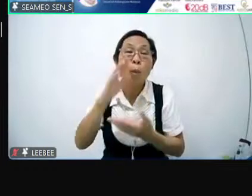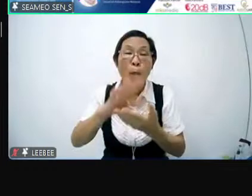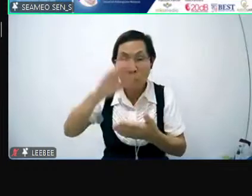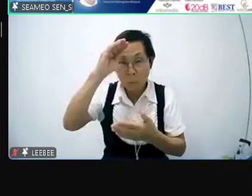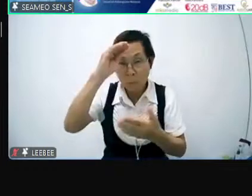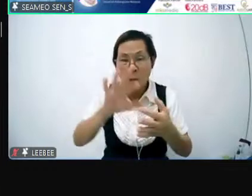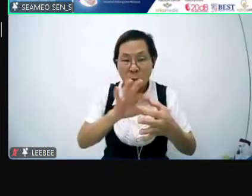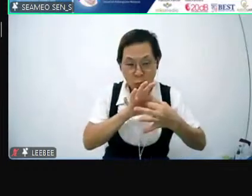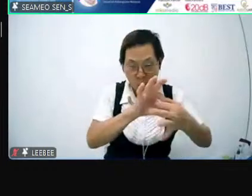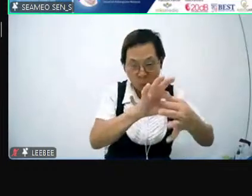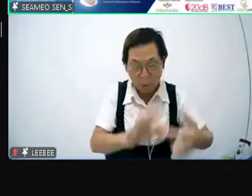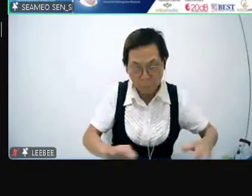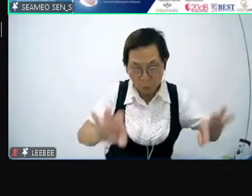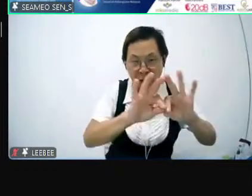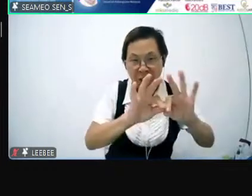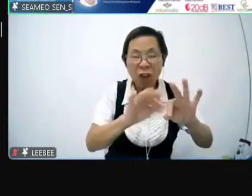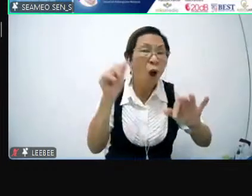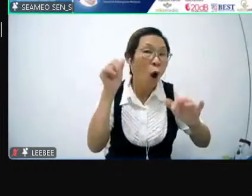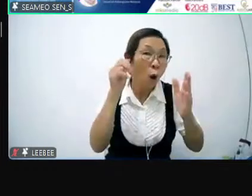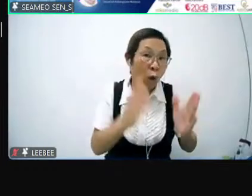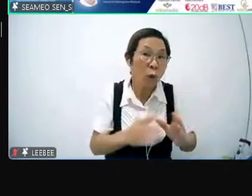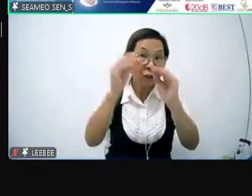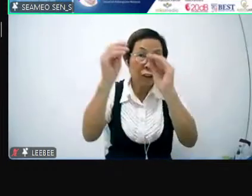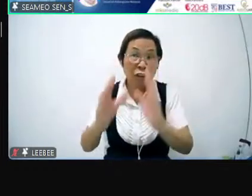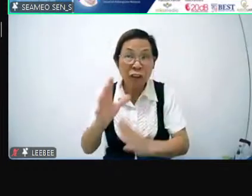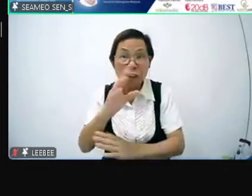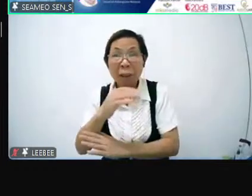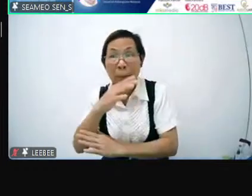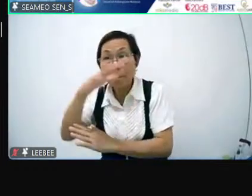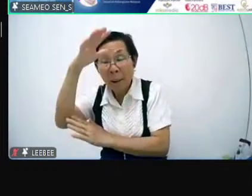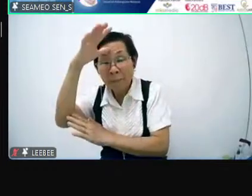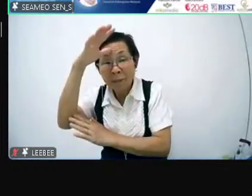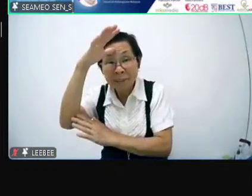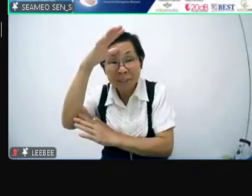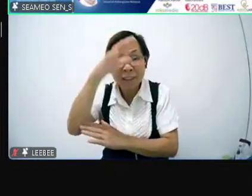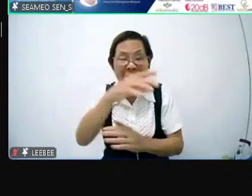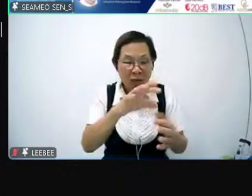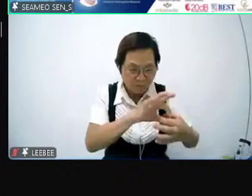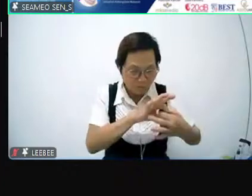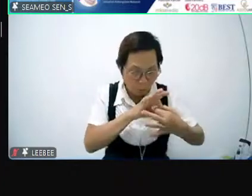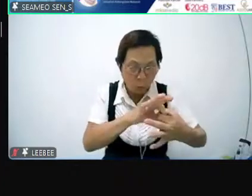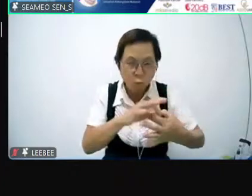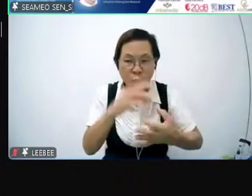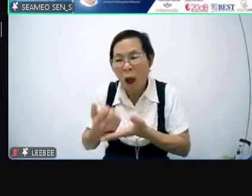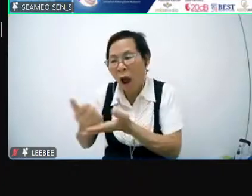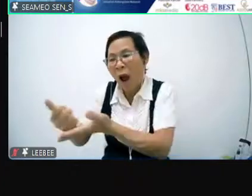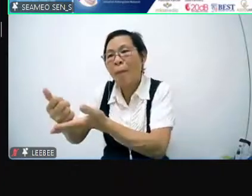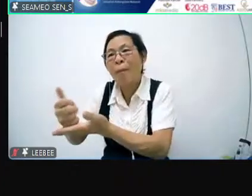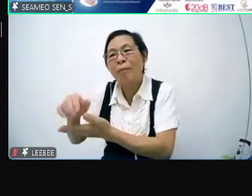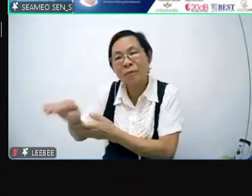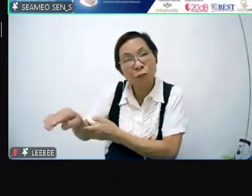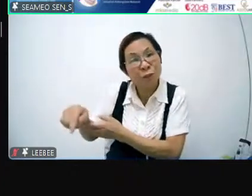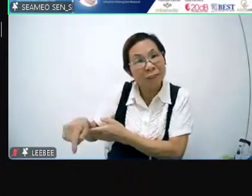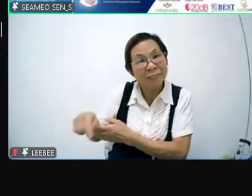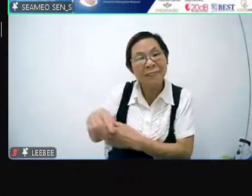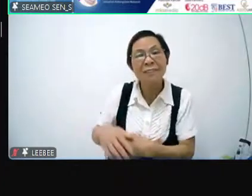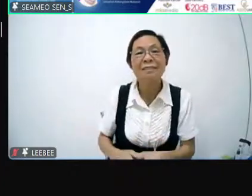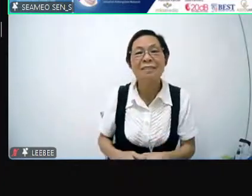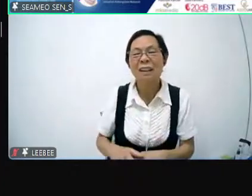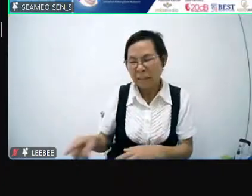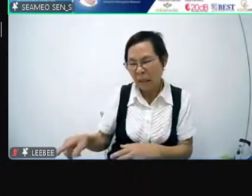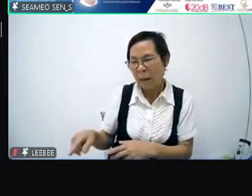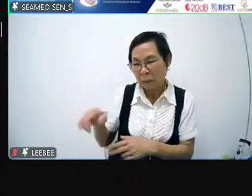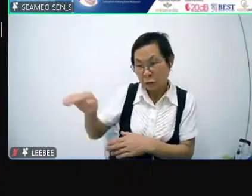is important among audiologists, teachers and parents to help the child with the students with the hearing